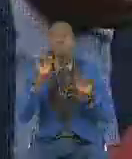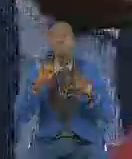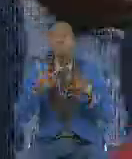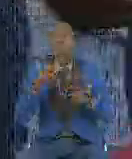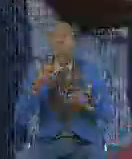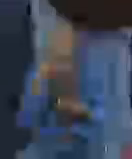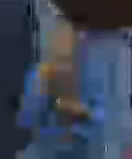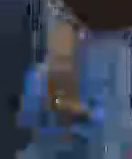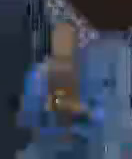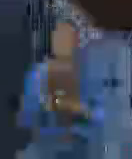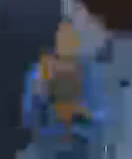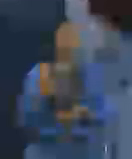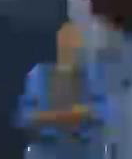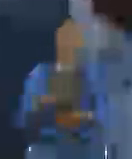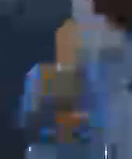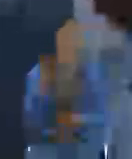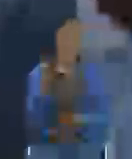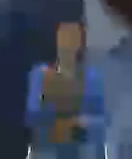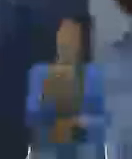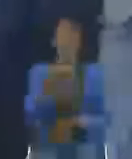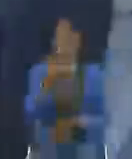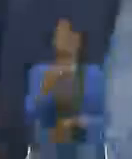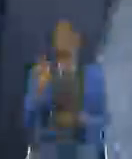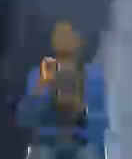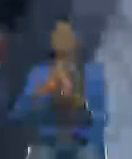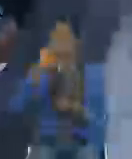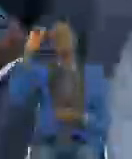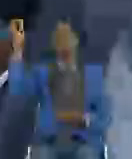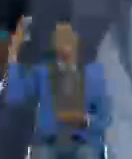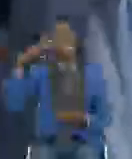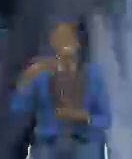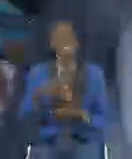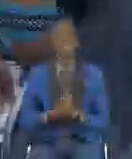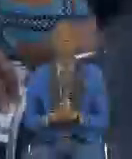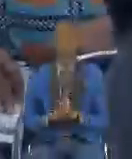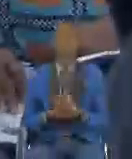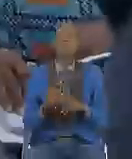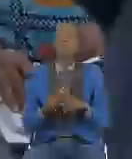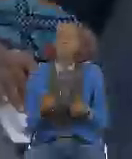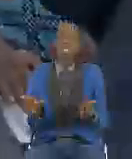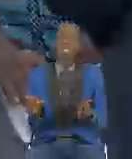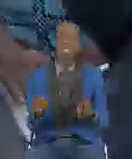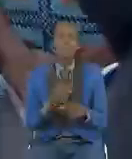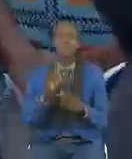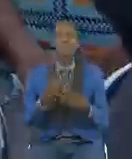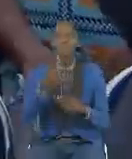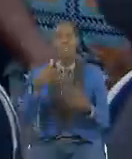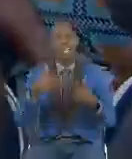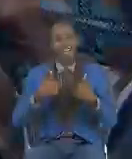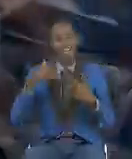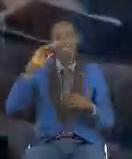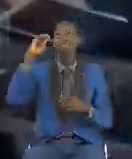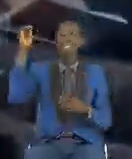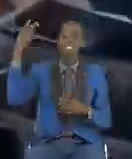there, then you need more grace. But when you have grace,